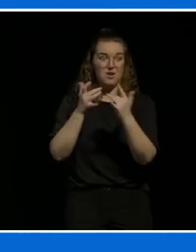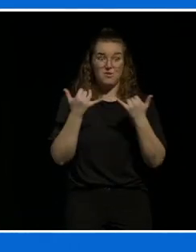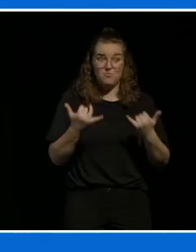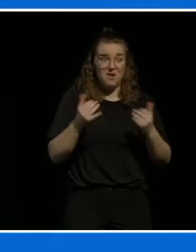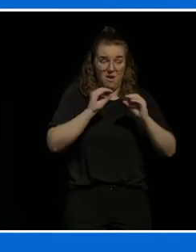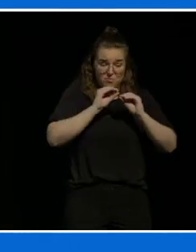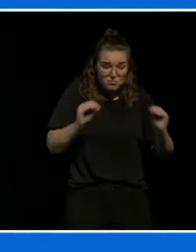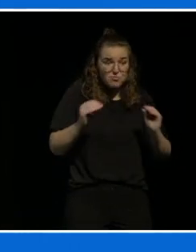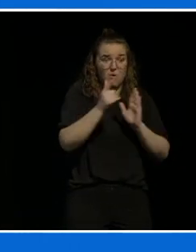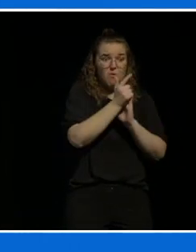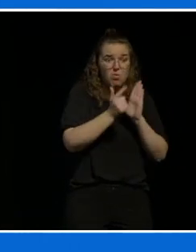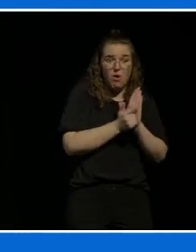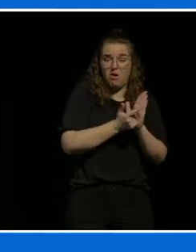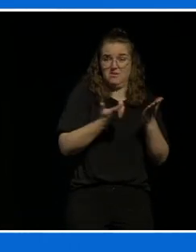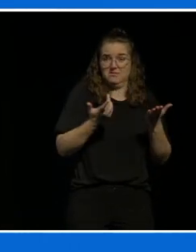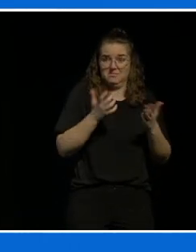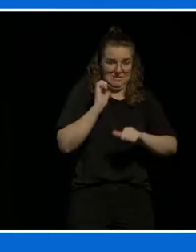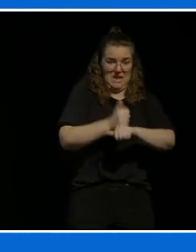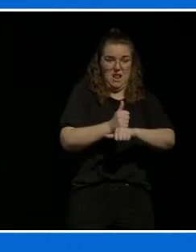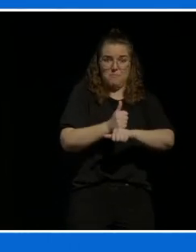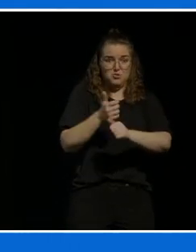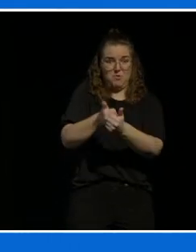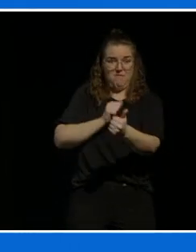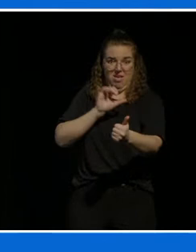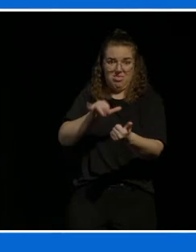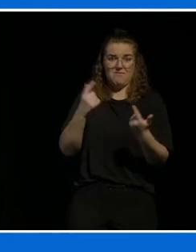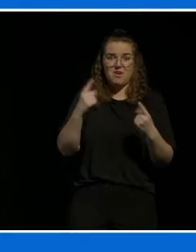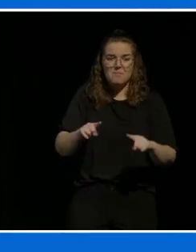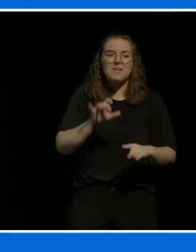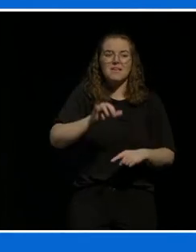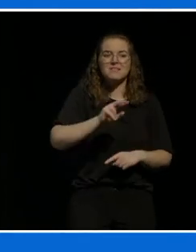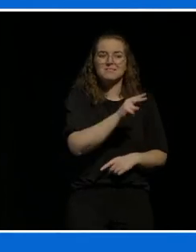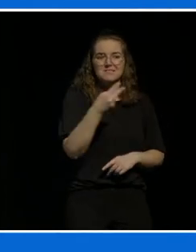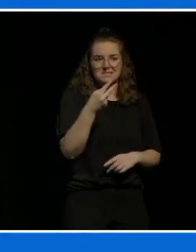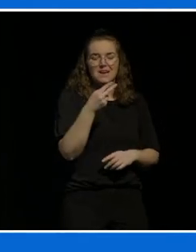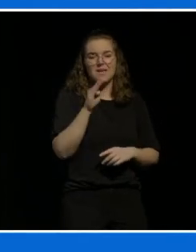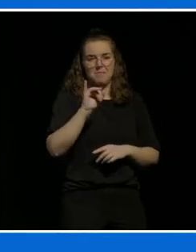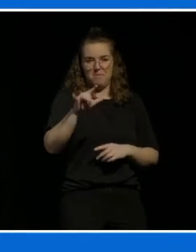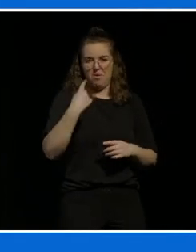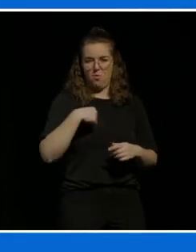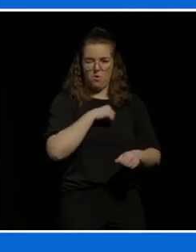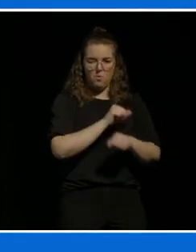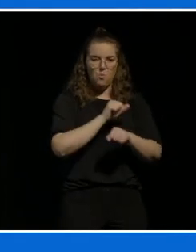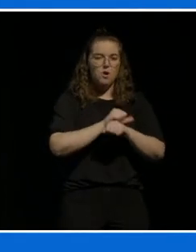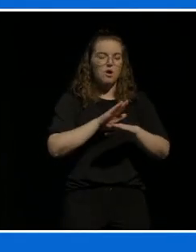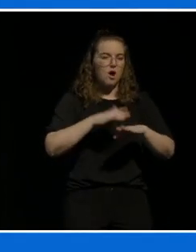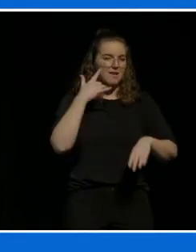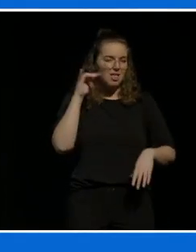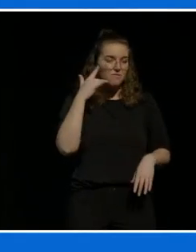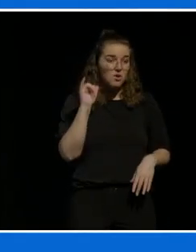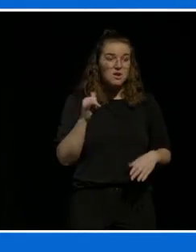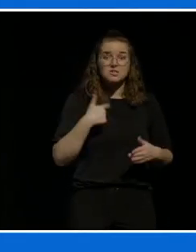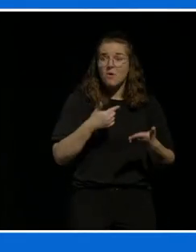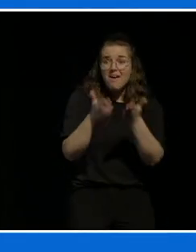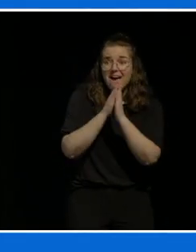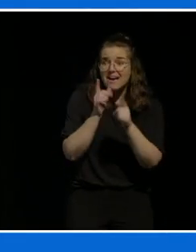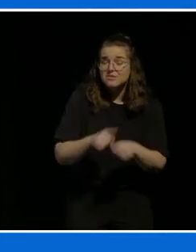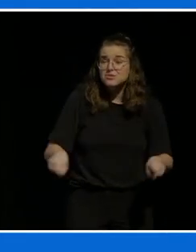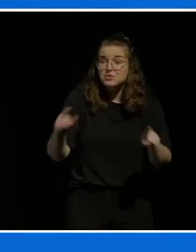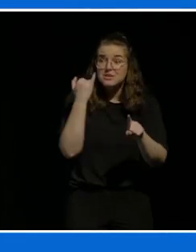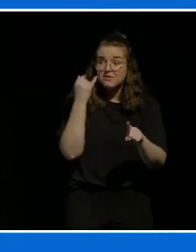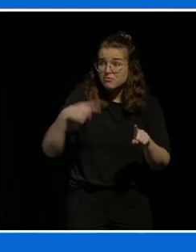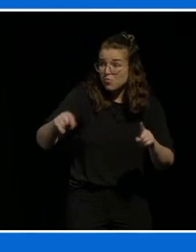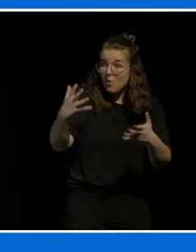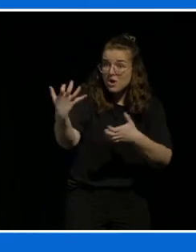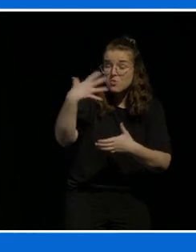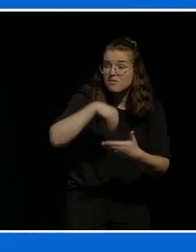within these platforms to prevent them from happening. So that's the second bill we're working on in California. And my ask to you is, if any of you want to get involved,